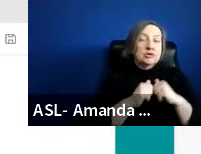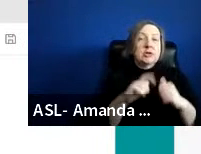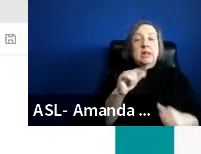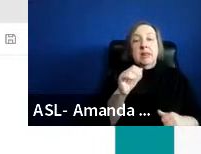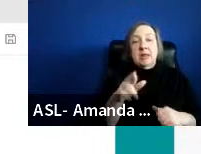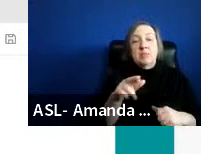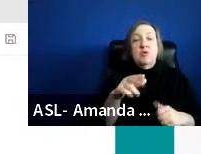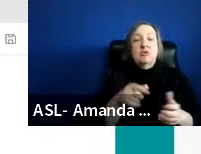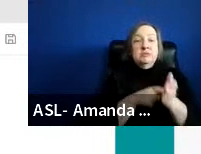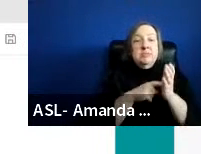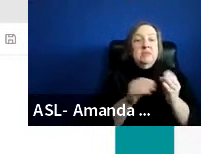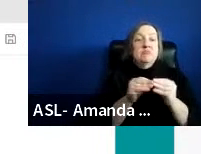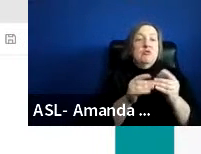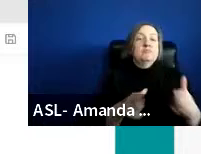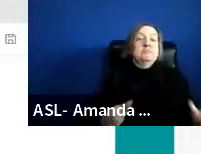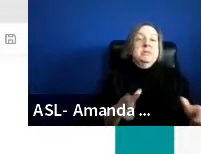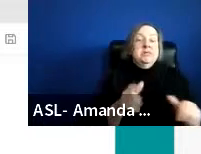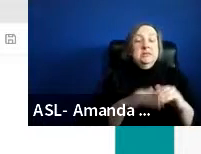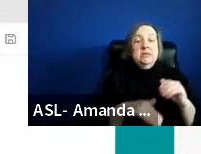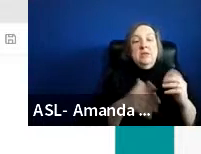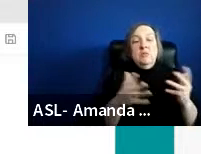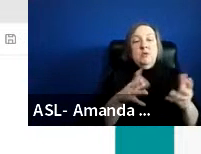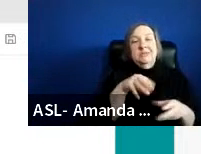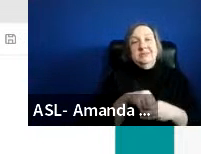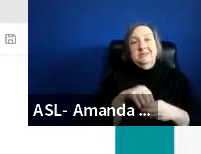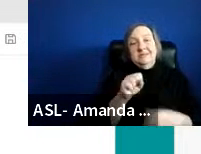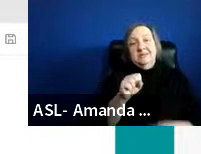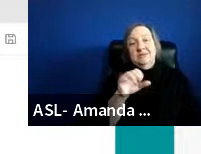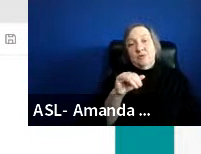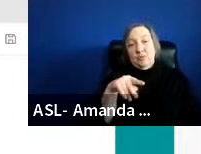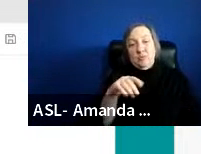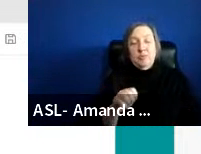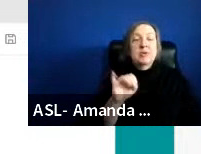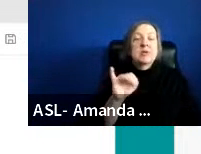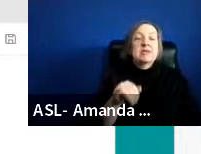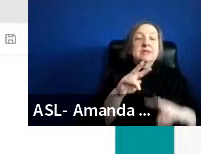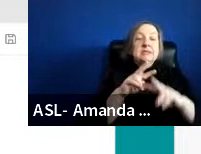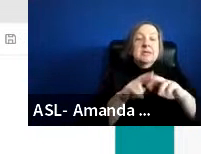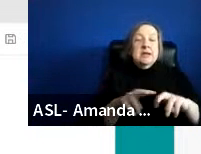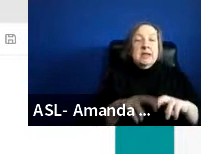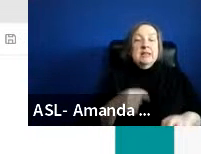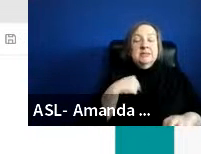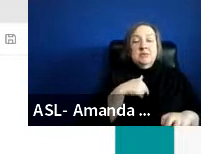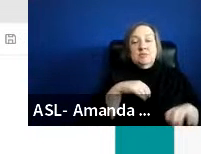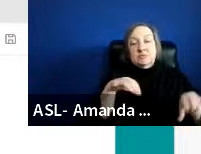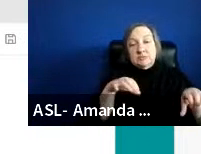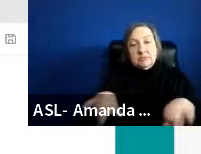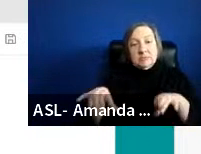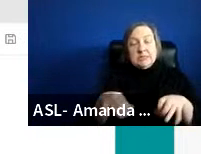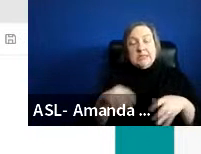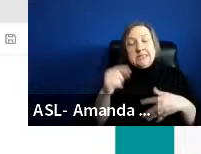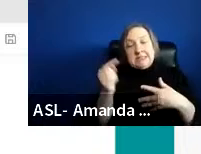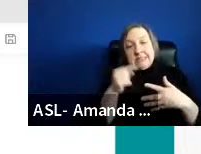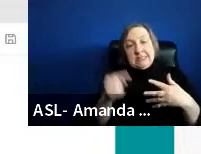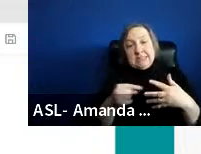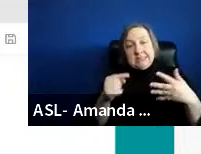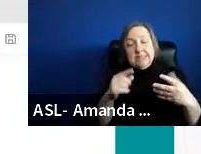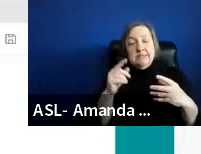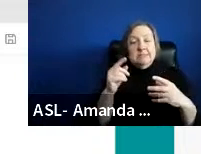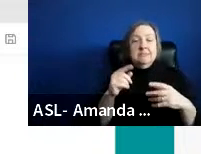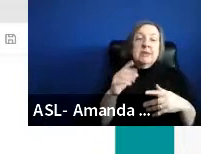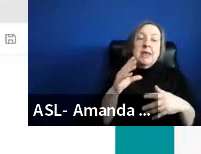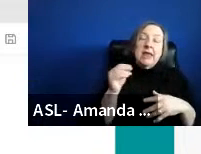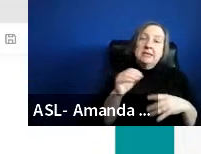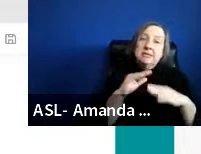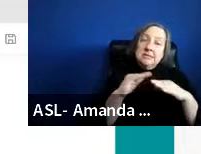that's larger than what was included in this scope. This analysis that we conducted is detailed and systematic, but